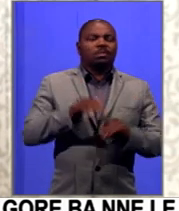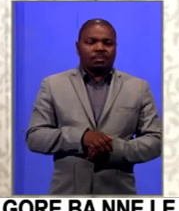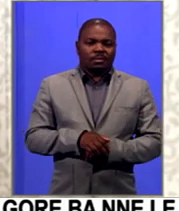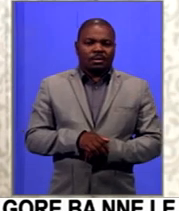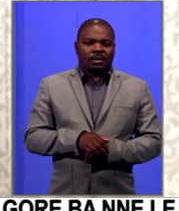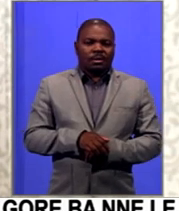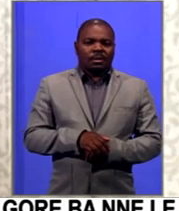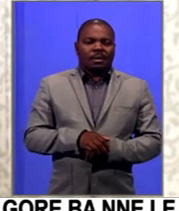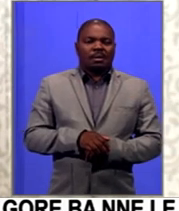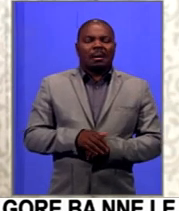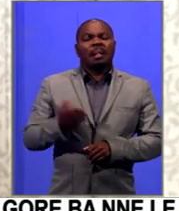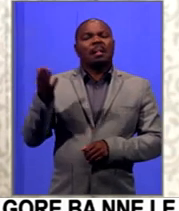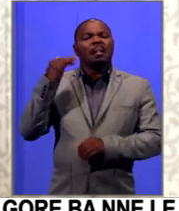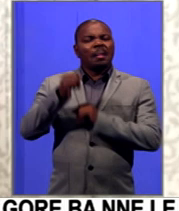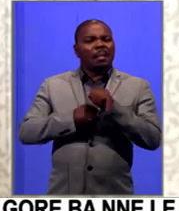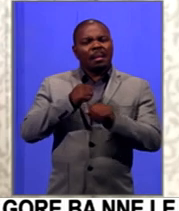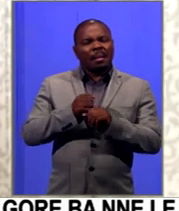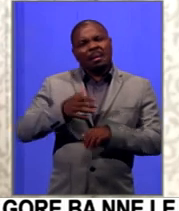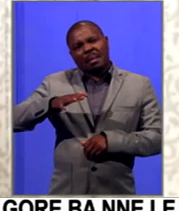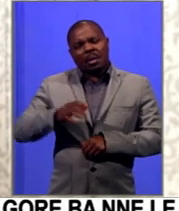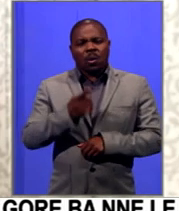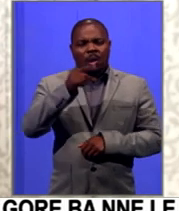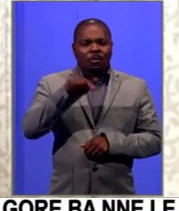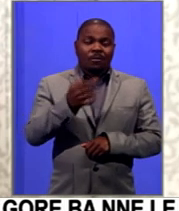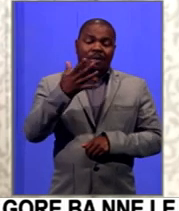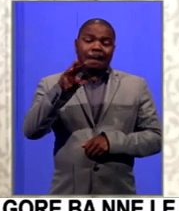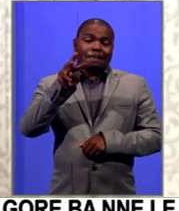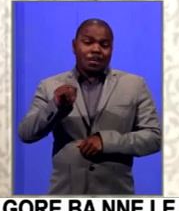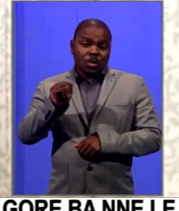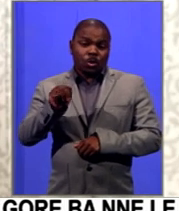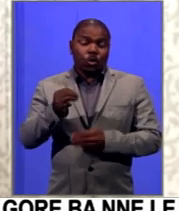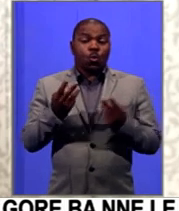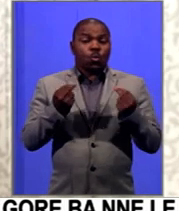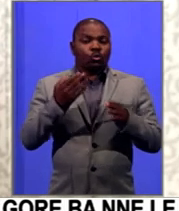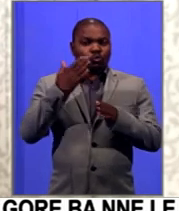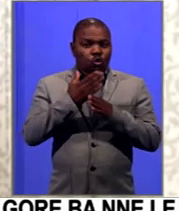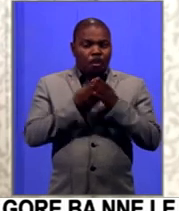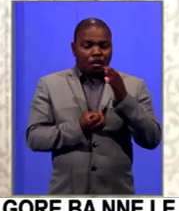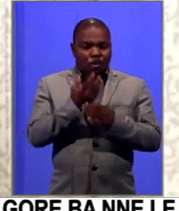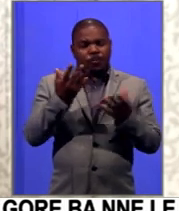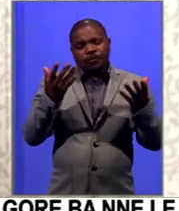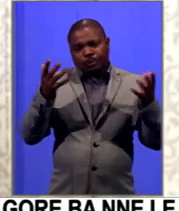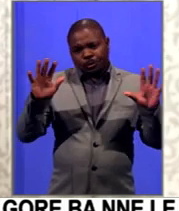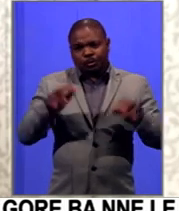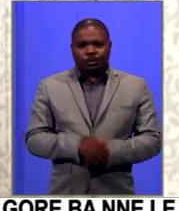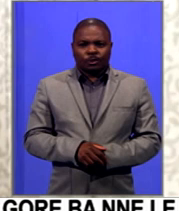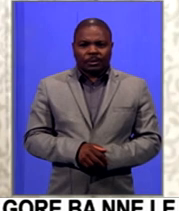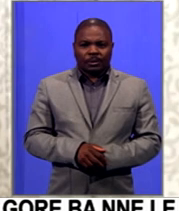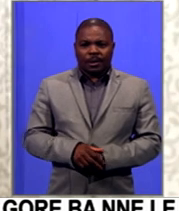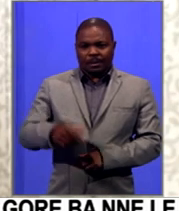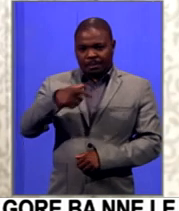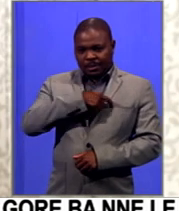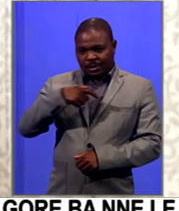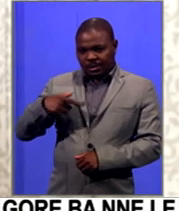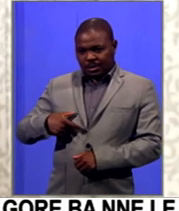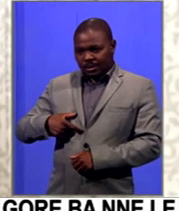Over the past year, around 1.5 million new jobs were created. The presidential